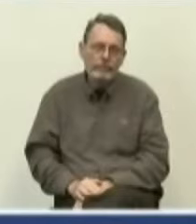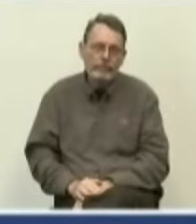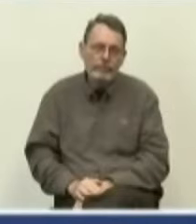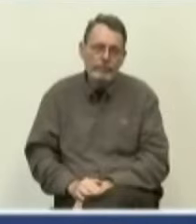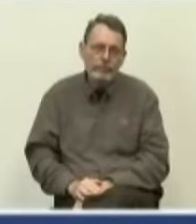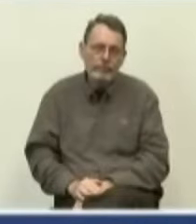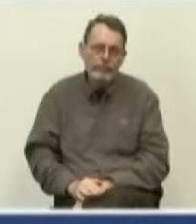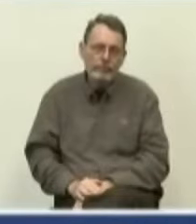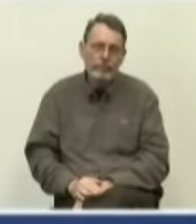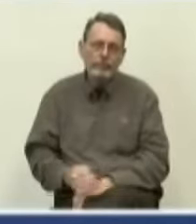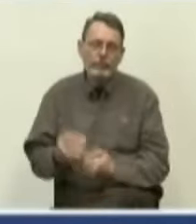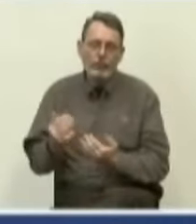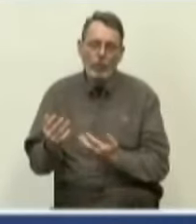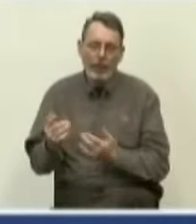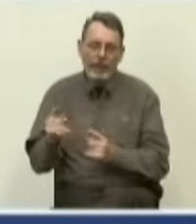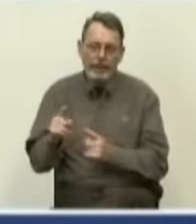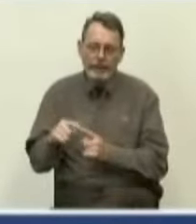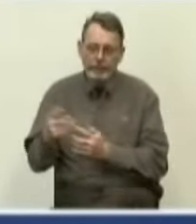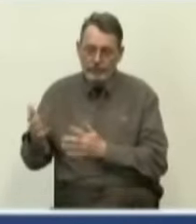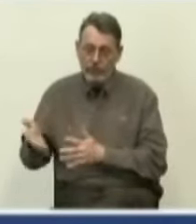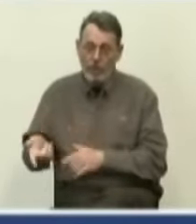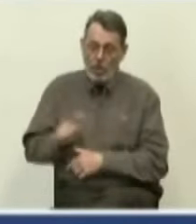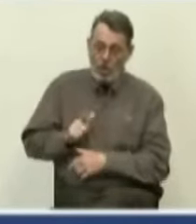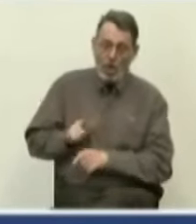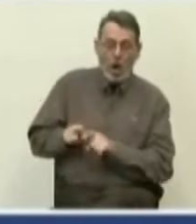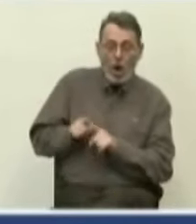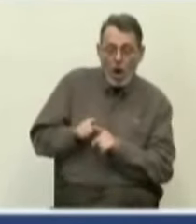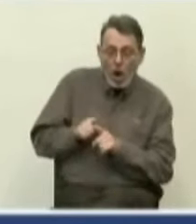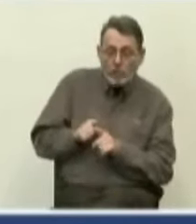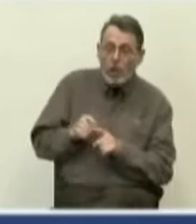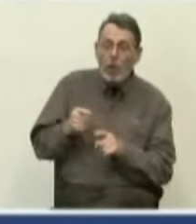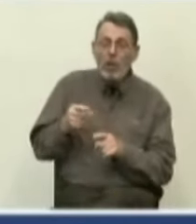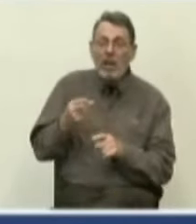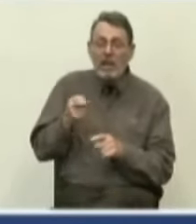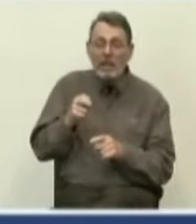artery. He also was took into custody.